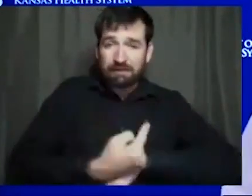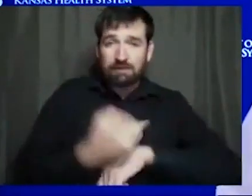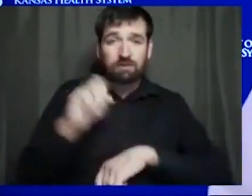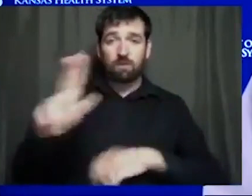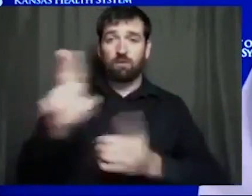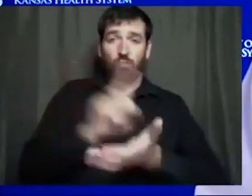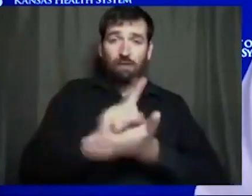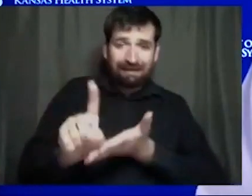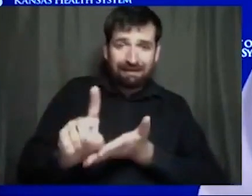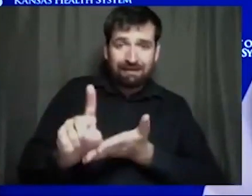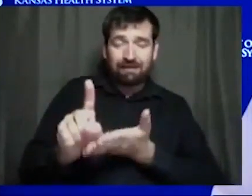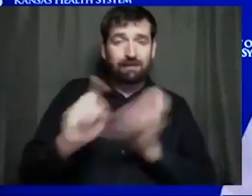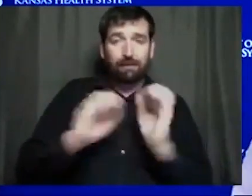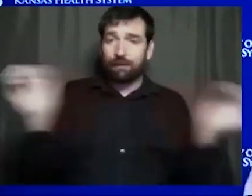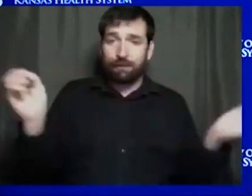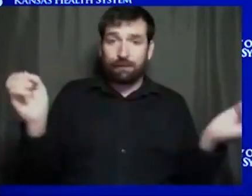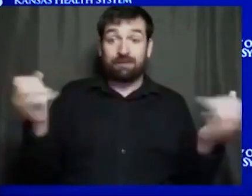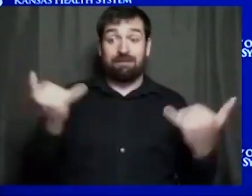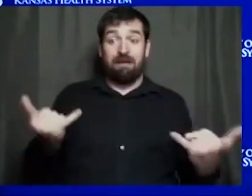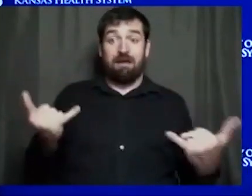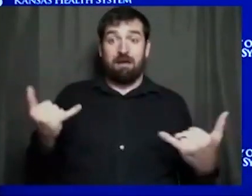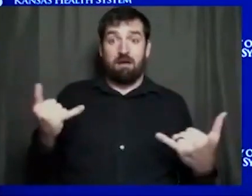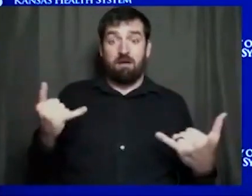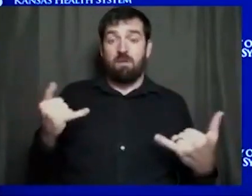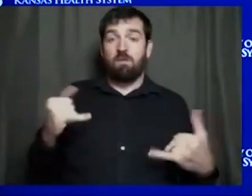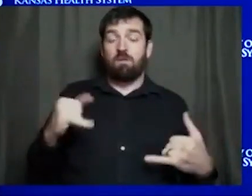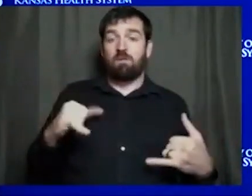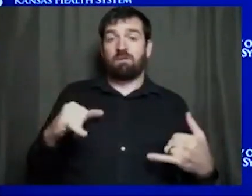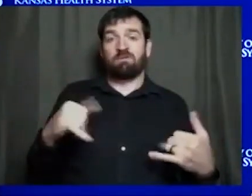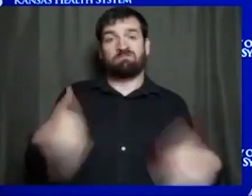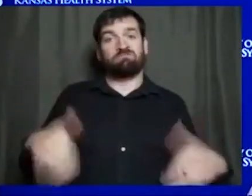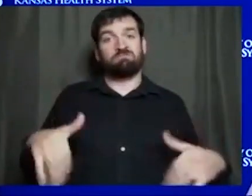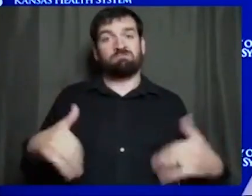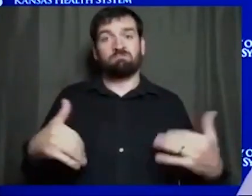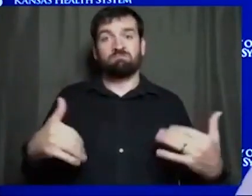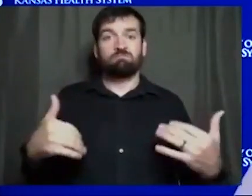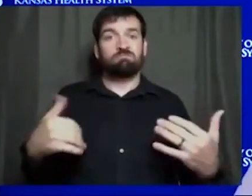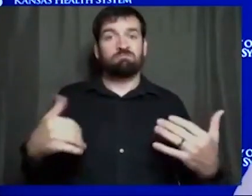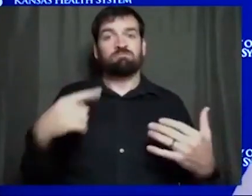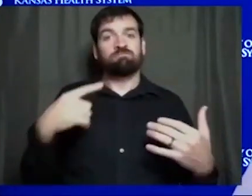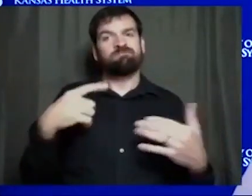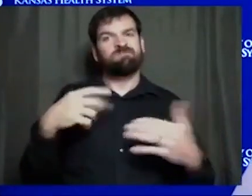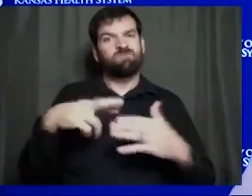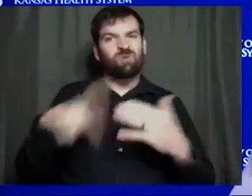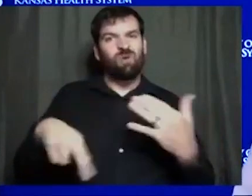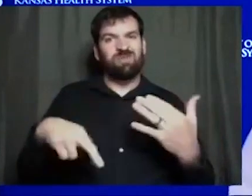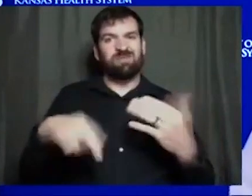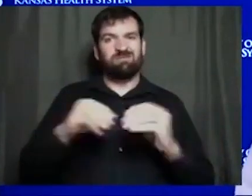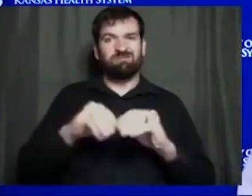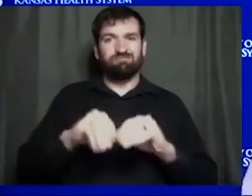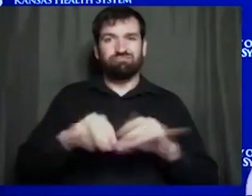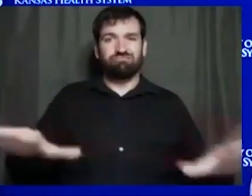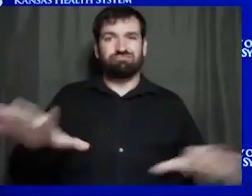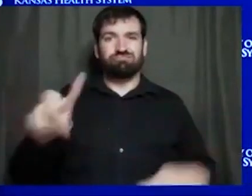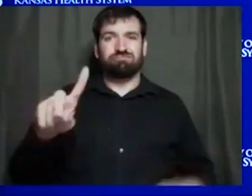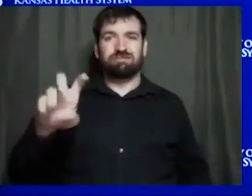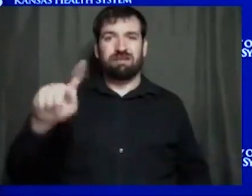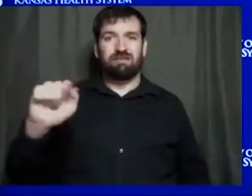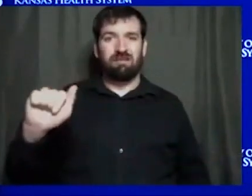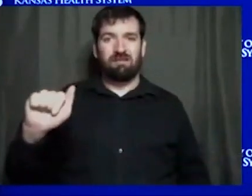7 days, it is just a consequence of the spread of Delta variant, particularly to